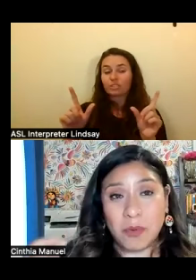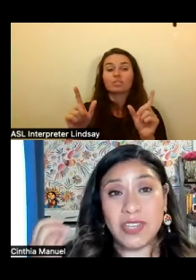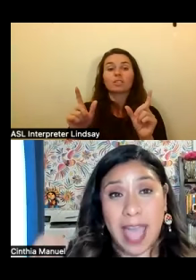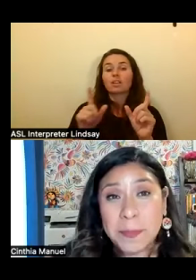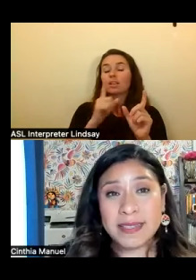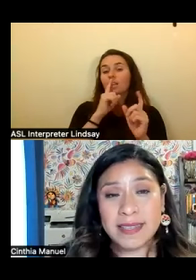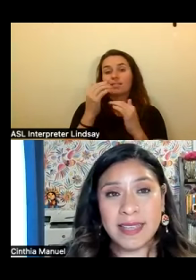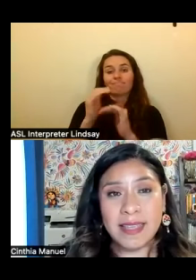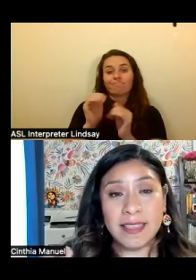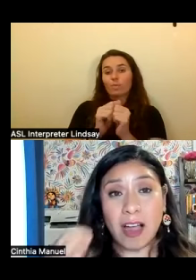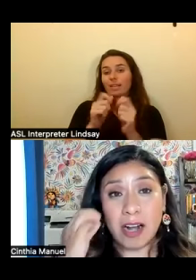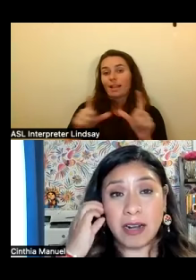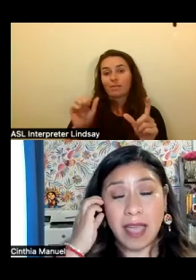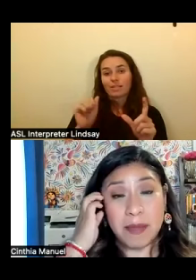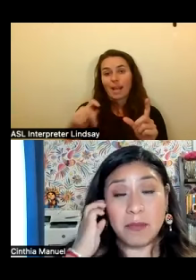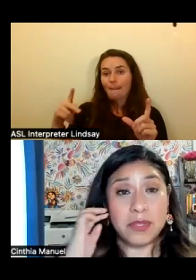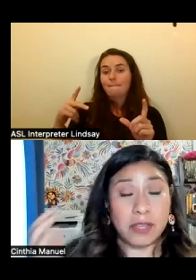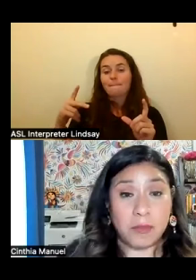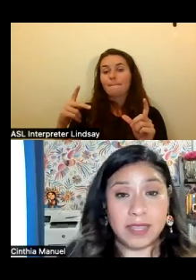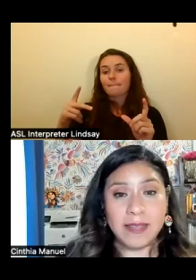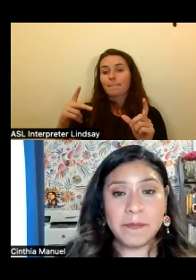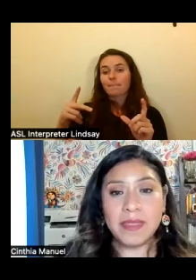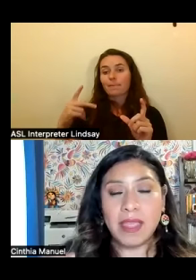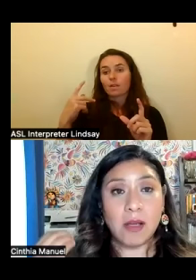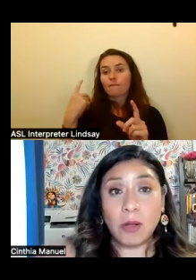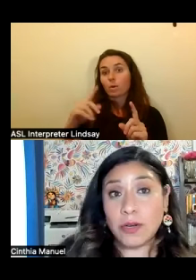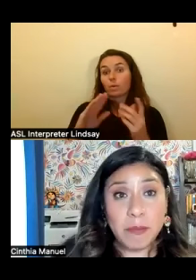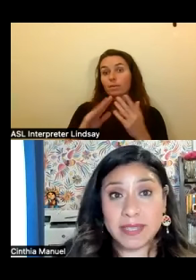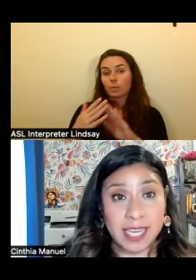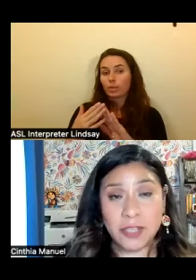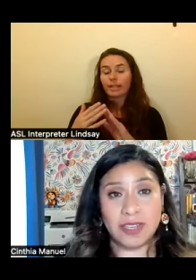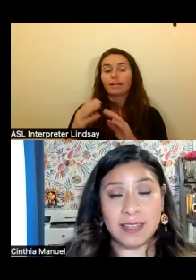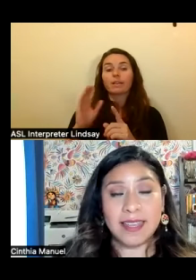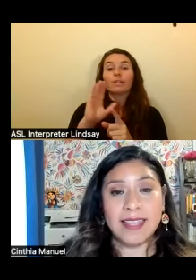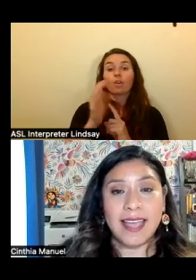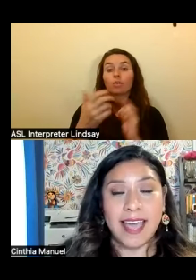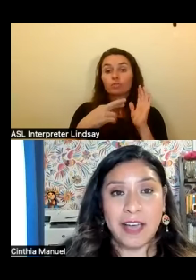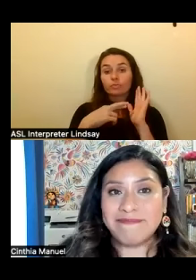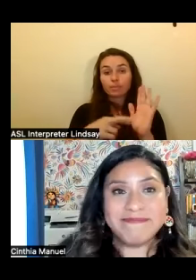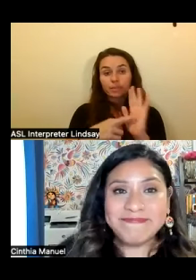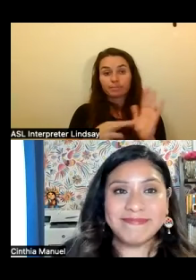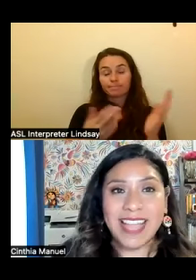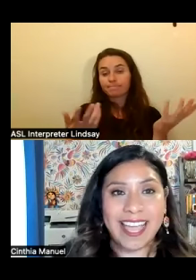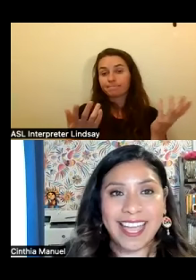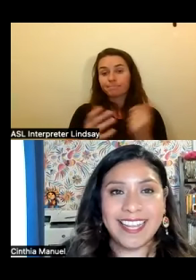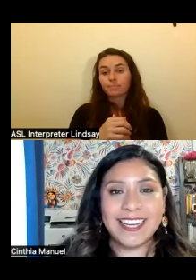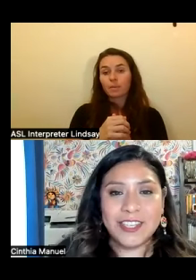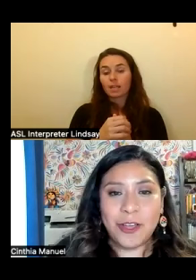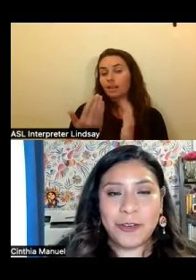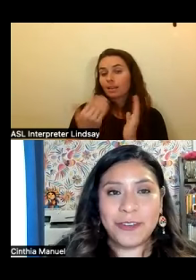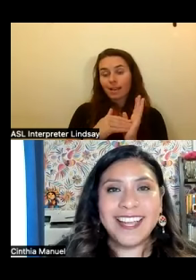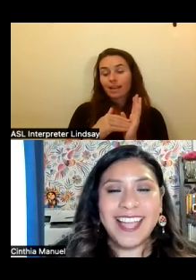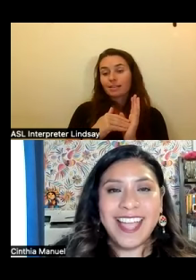limited language apps that are available to the community. Cultural representation. again,